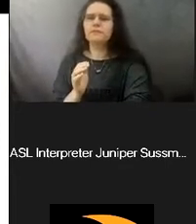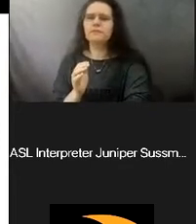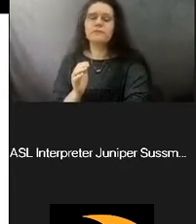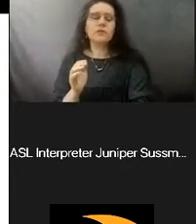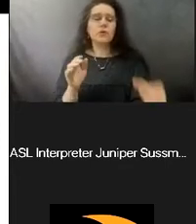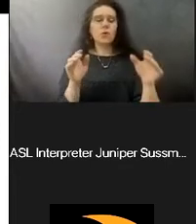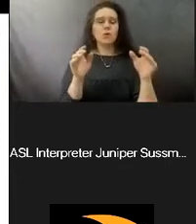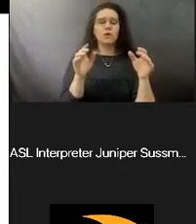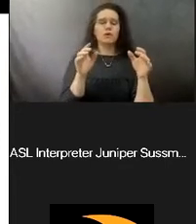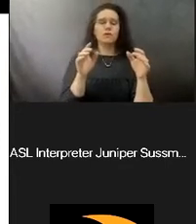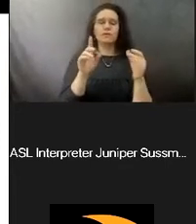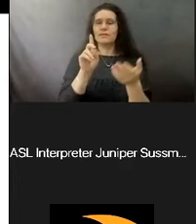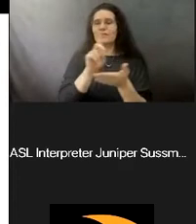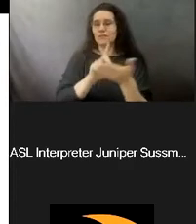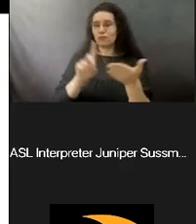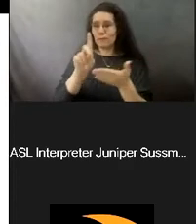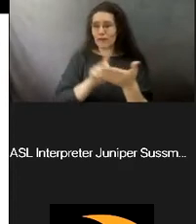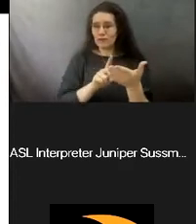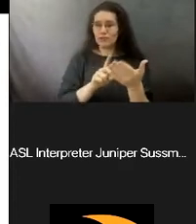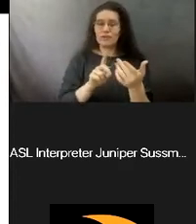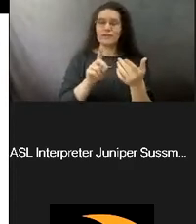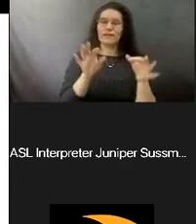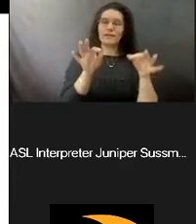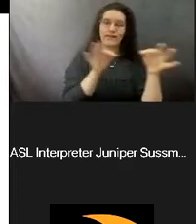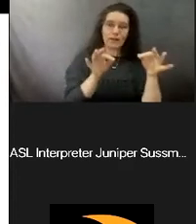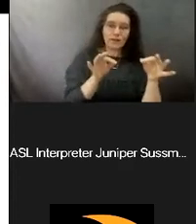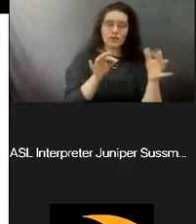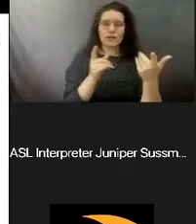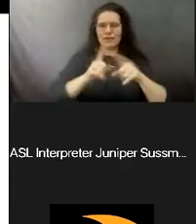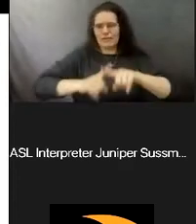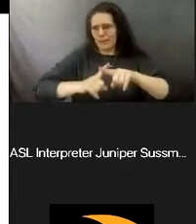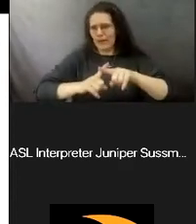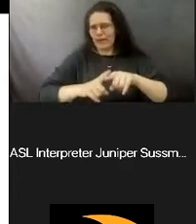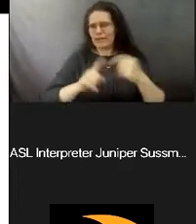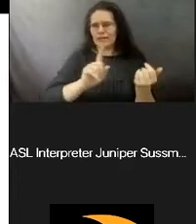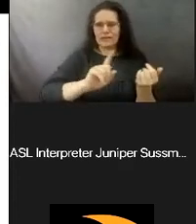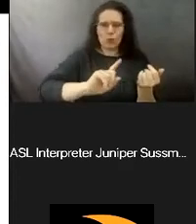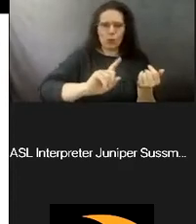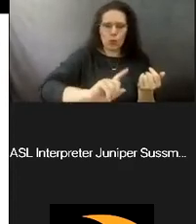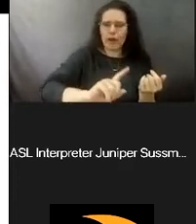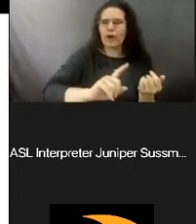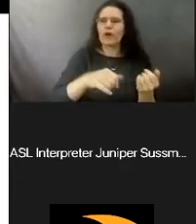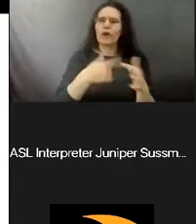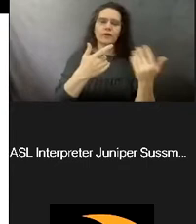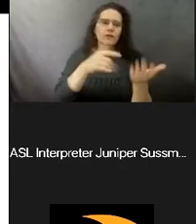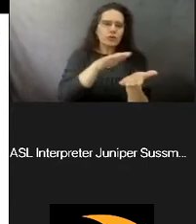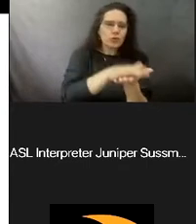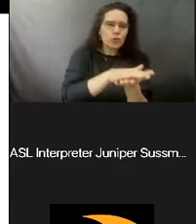said, will look different depending on the type of entity and the type of the stage of education, I suppose you could